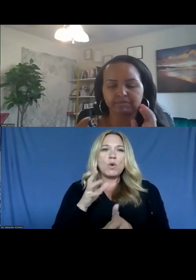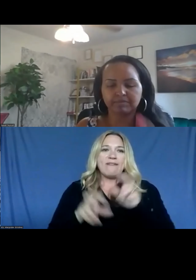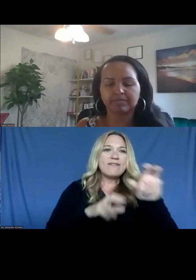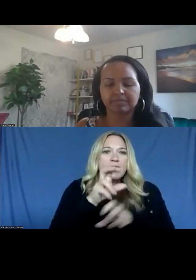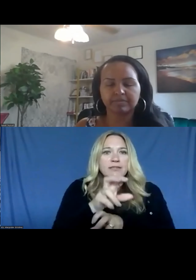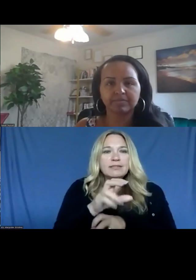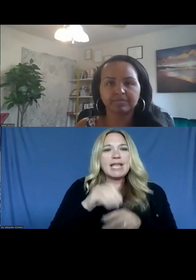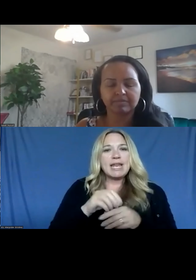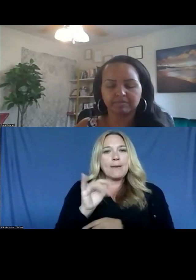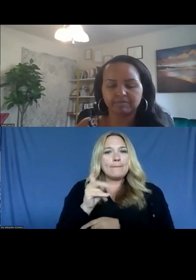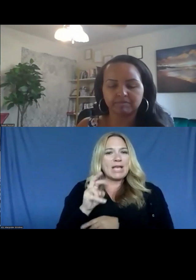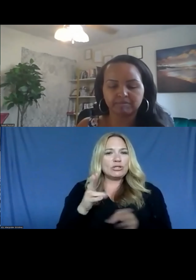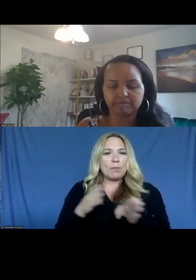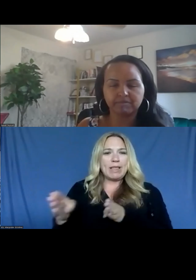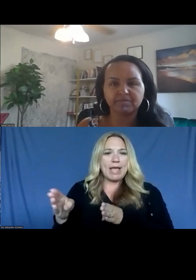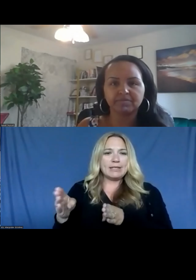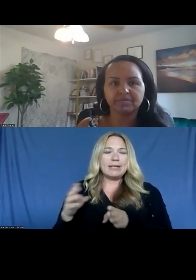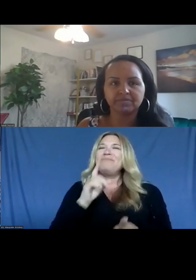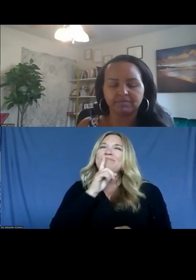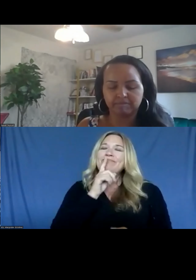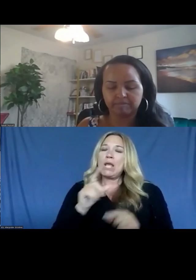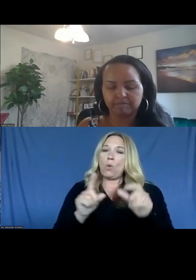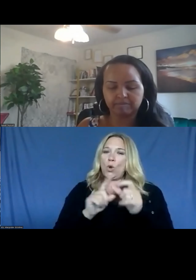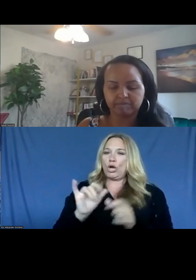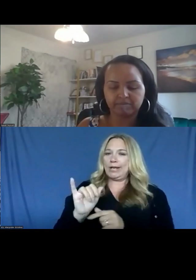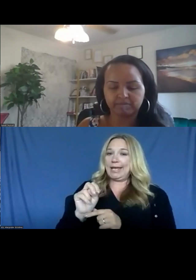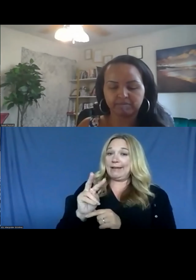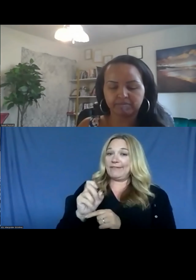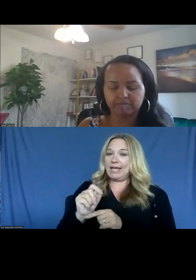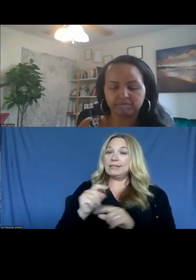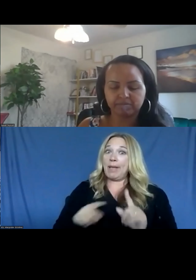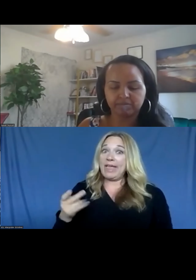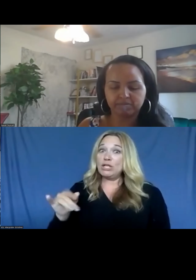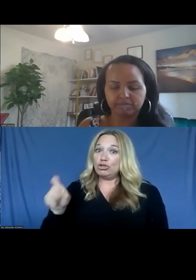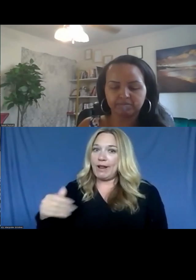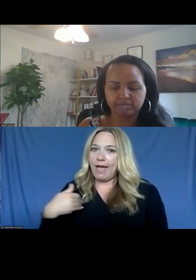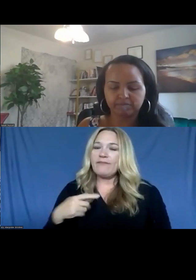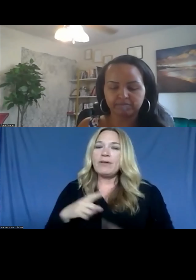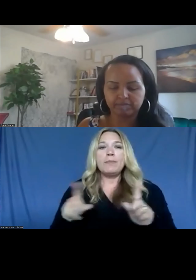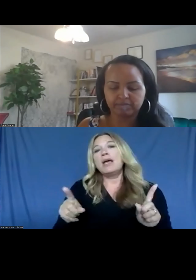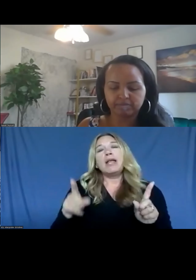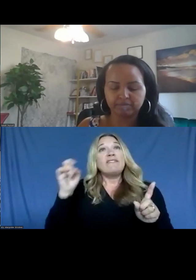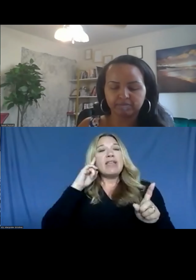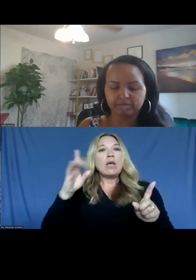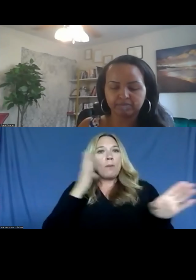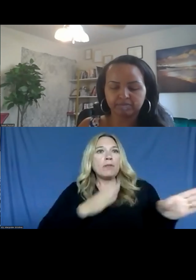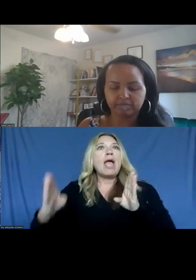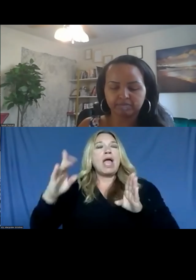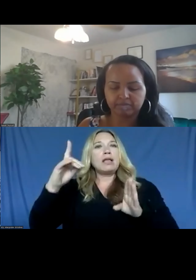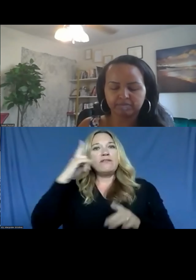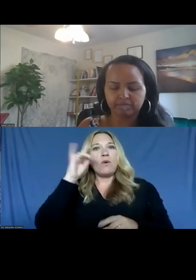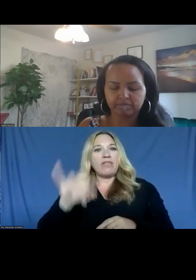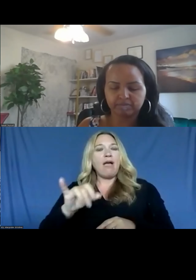for not invest. They didn't use that word, and they should have. But if they were going to call for a master plan for aging, right?